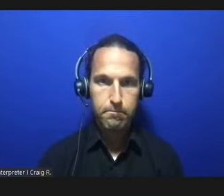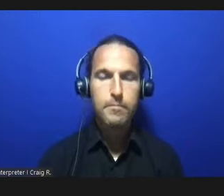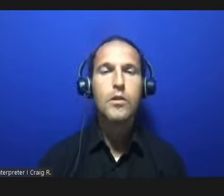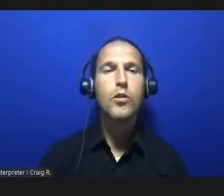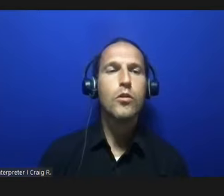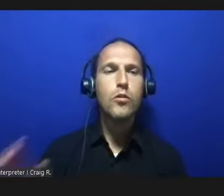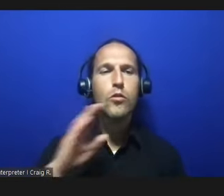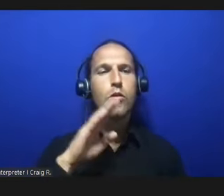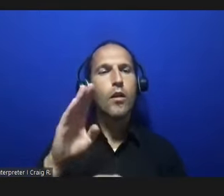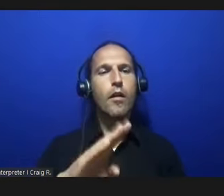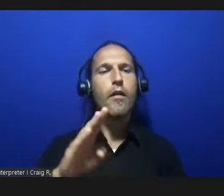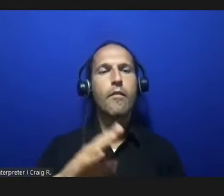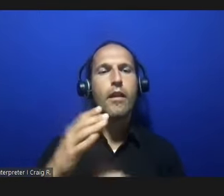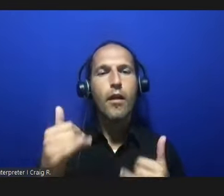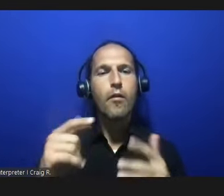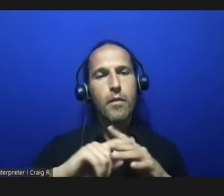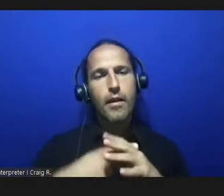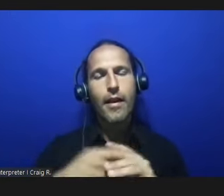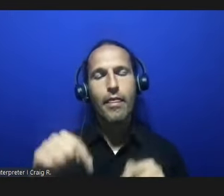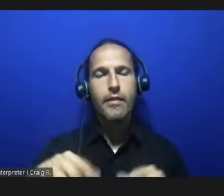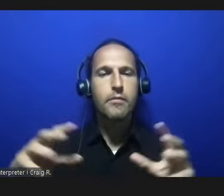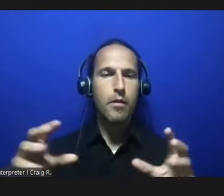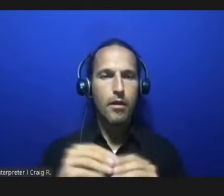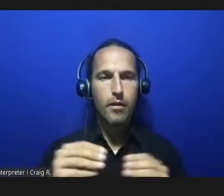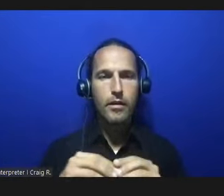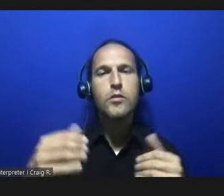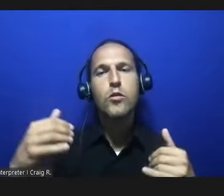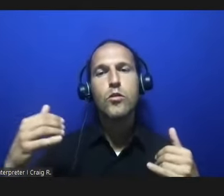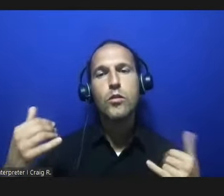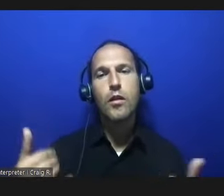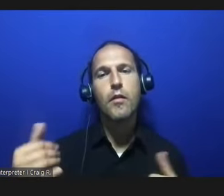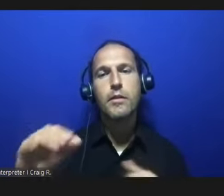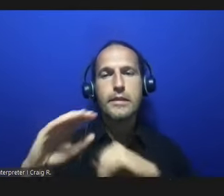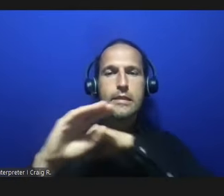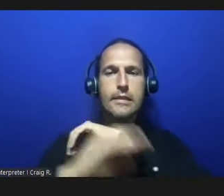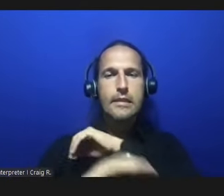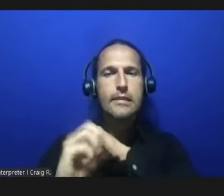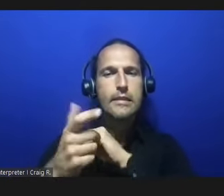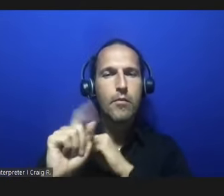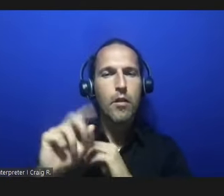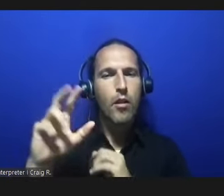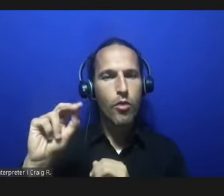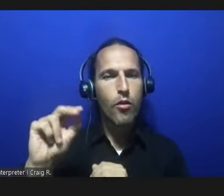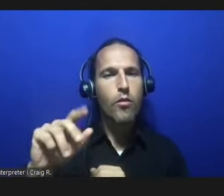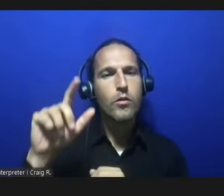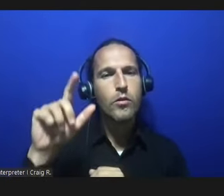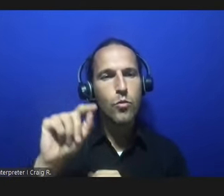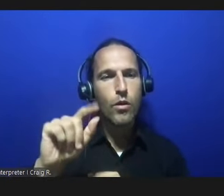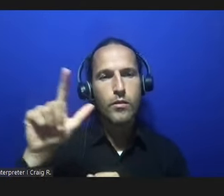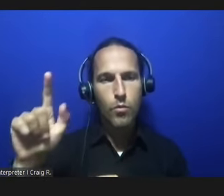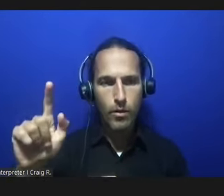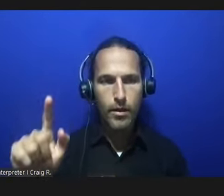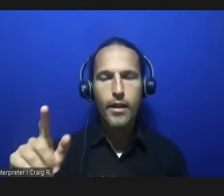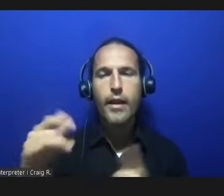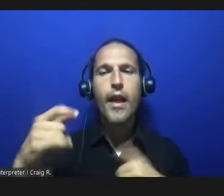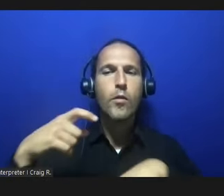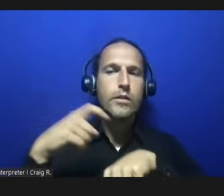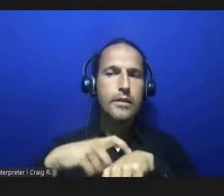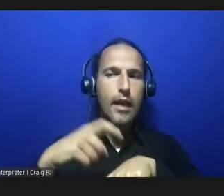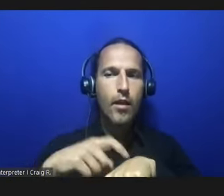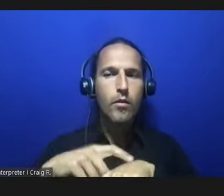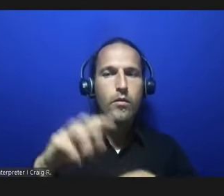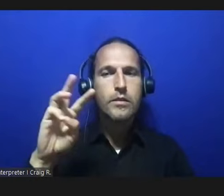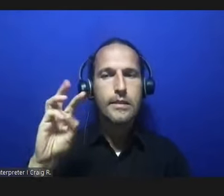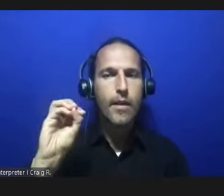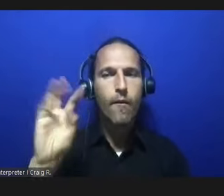Good evening. We will now begin the webinar. Today is September 30th, 2021, and the time is